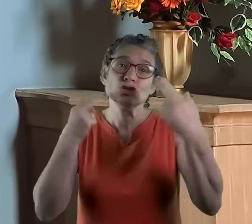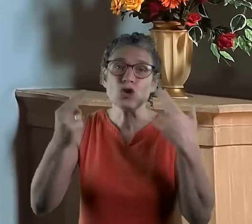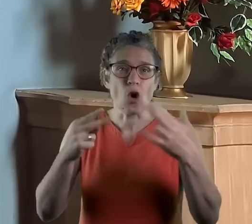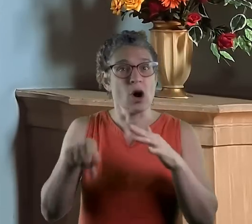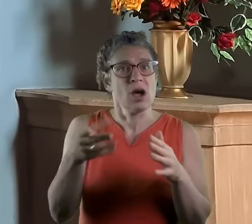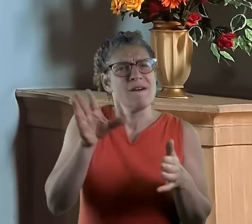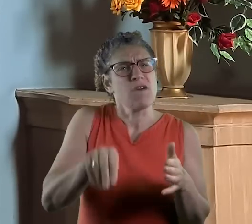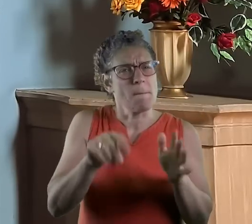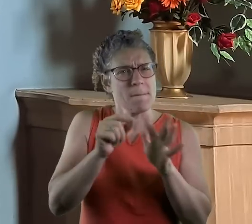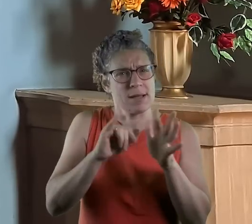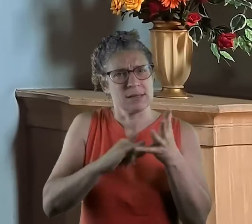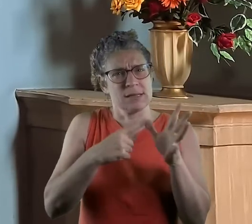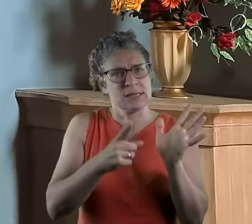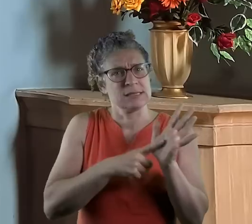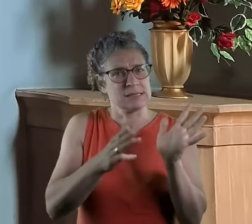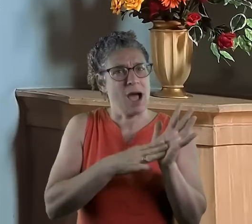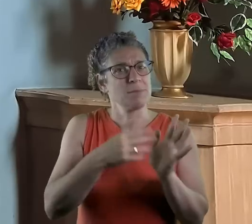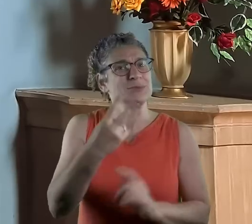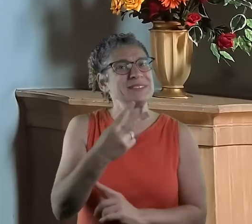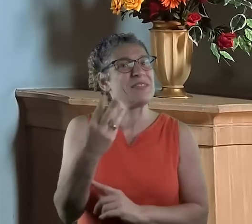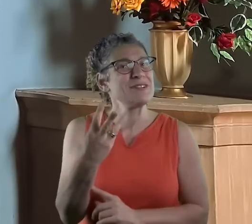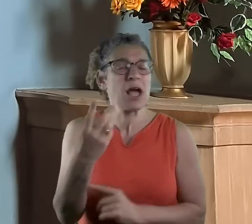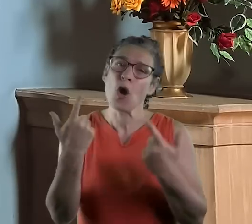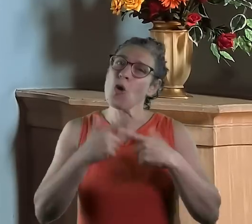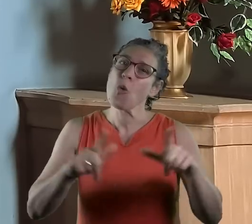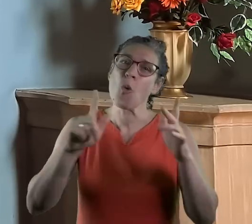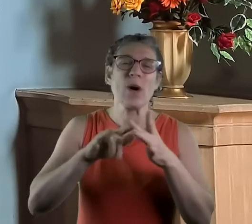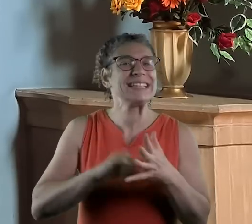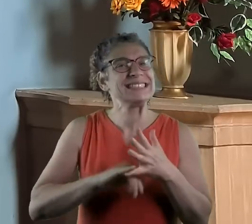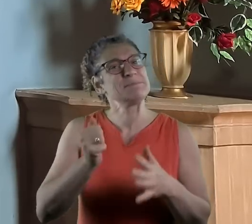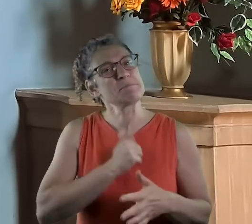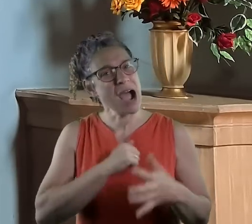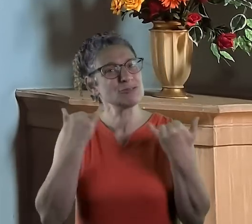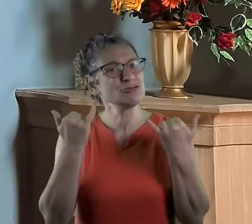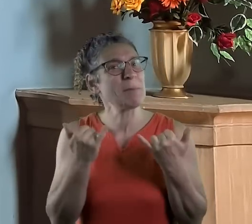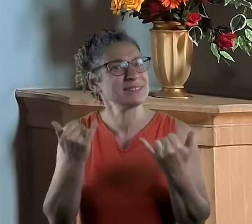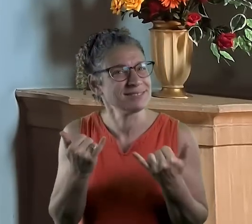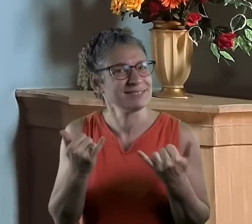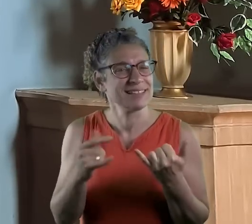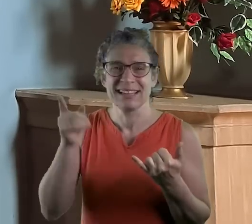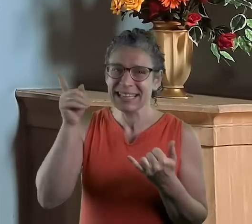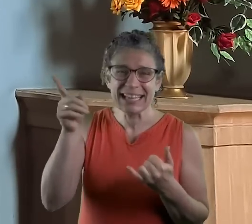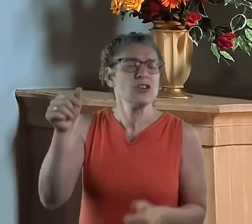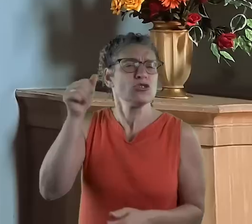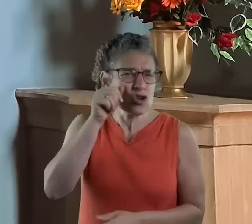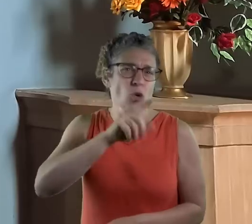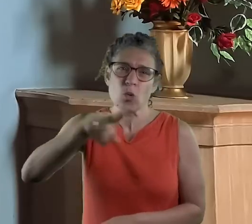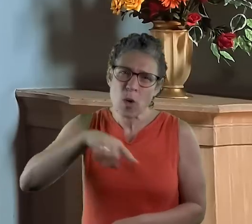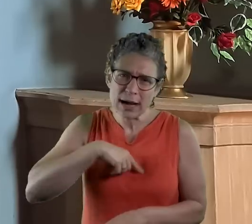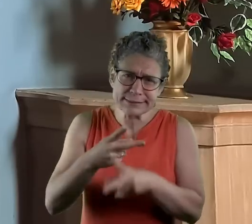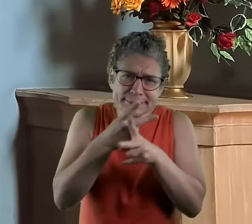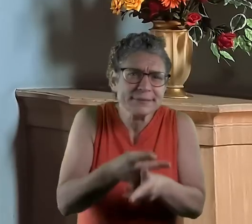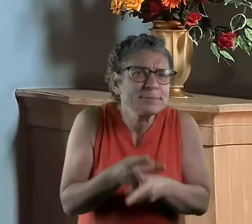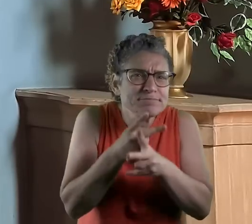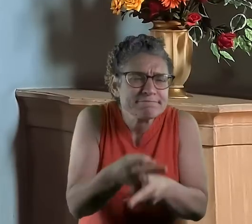and it's based on Psalm 23, "The Lord is my shepherd." Our shepherd, Jesus, knows us. He is leading